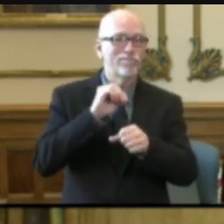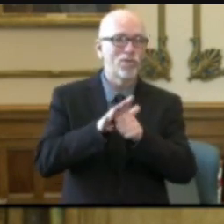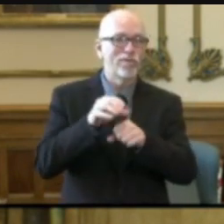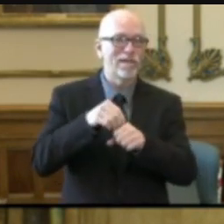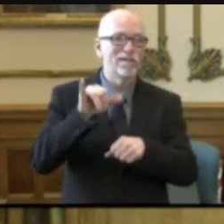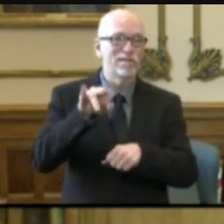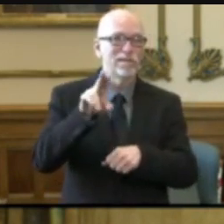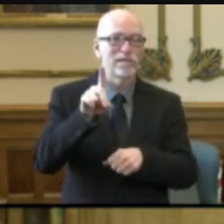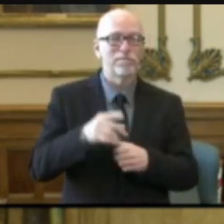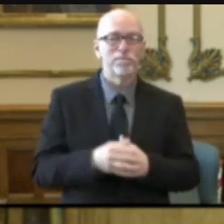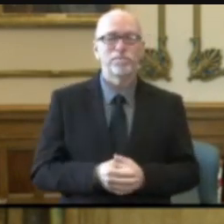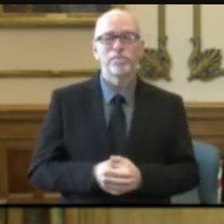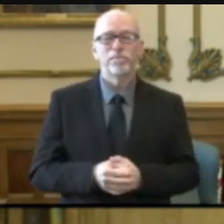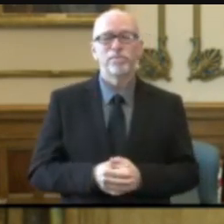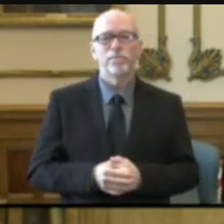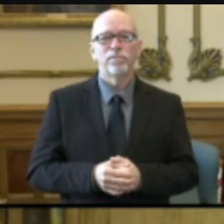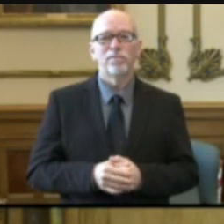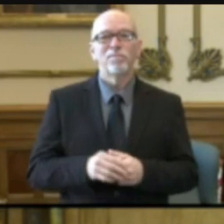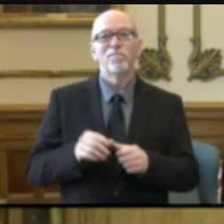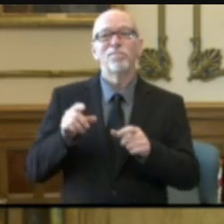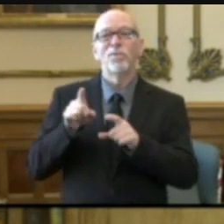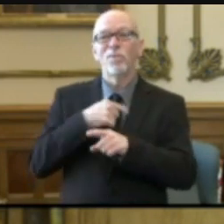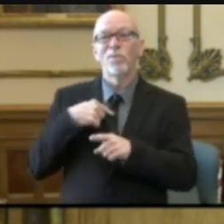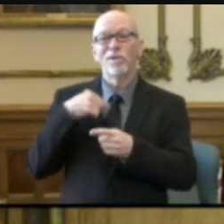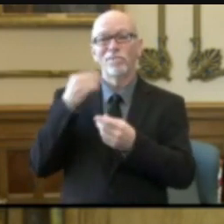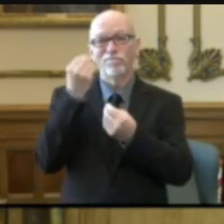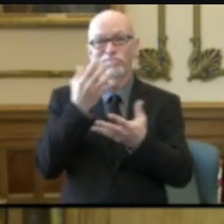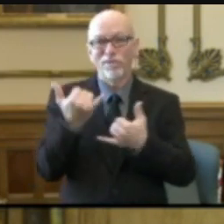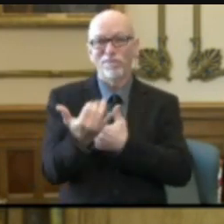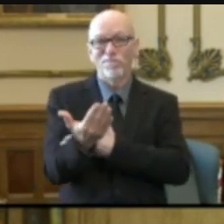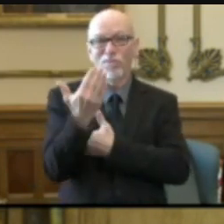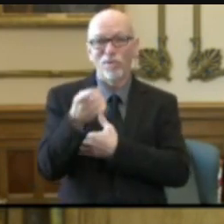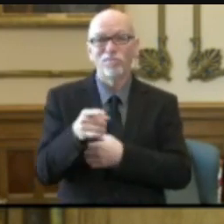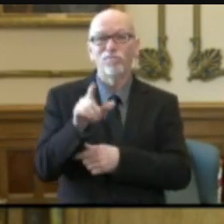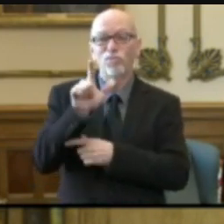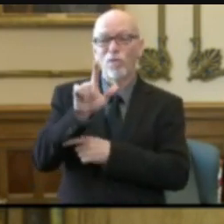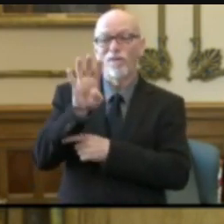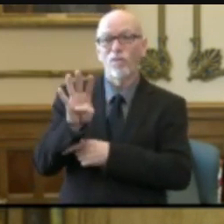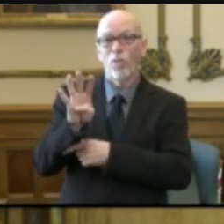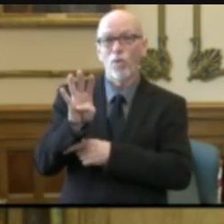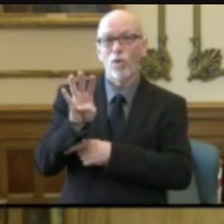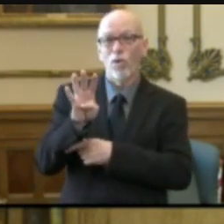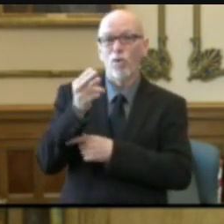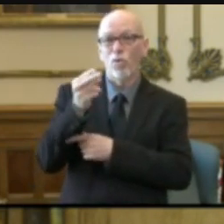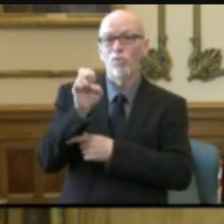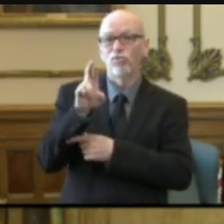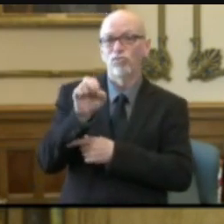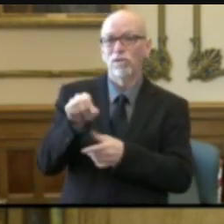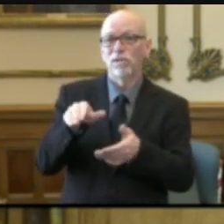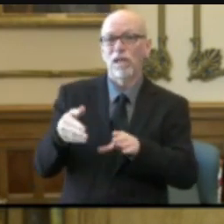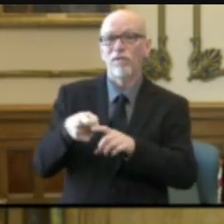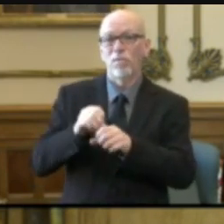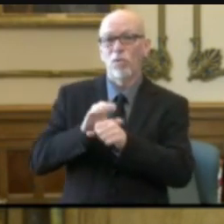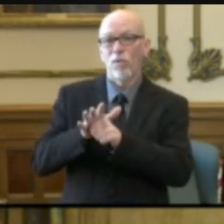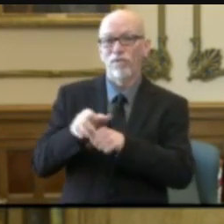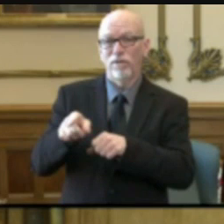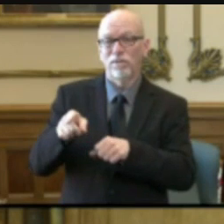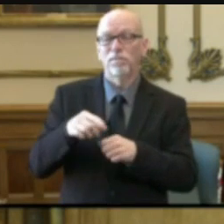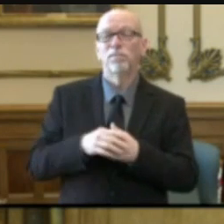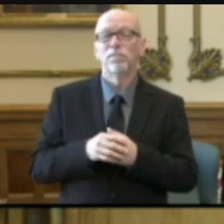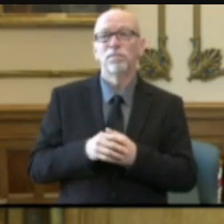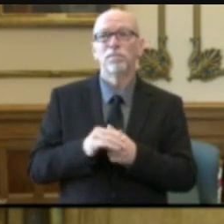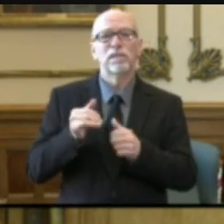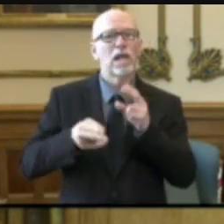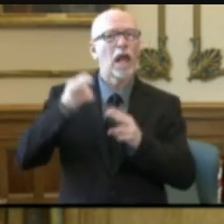state. As we reported this number this morning, 24 Hoosiers have died from COVID-19. That